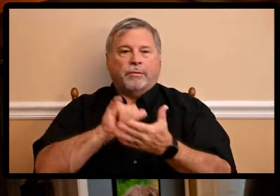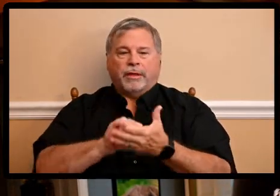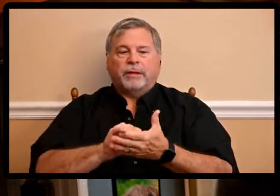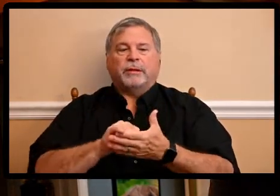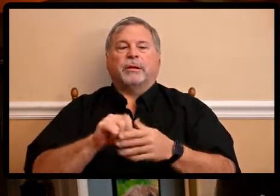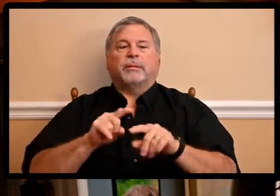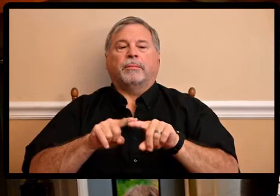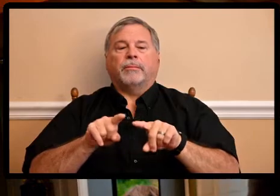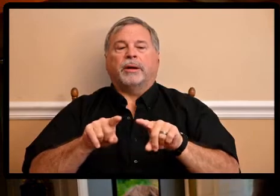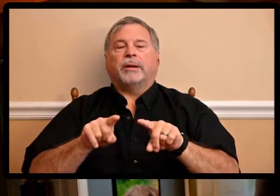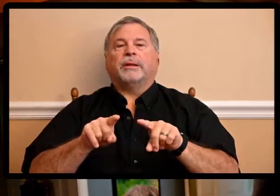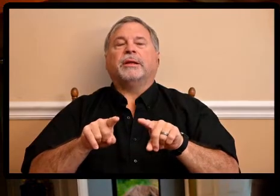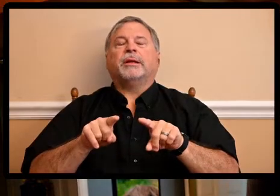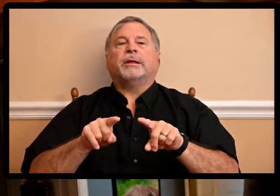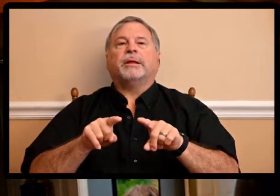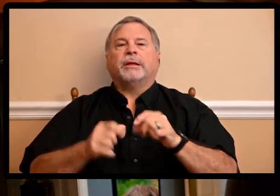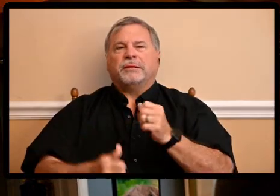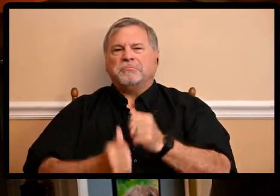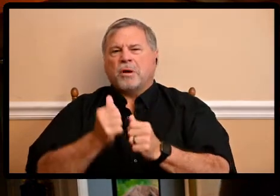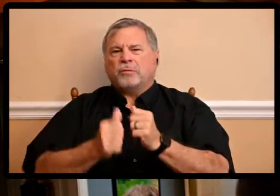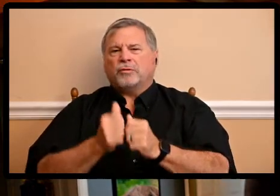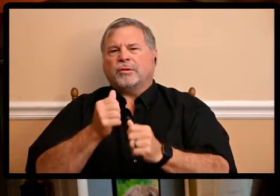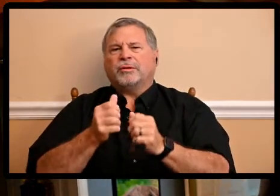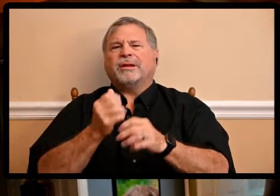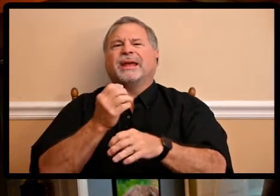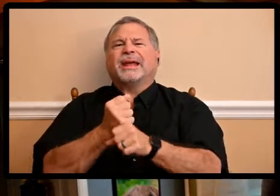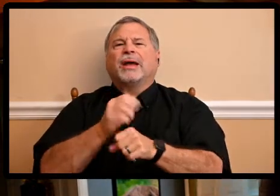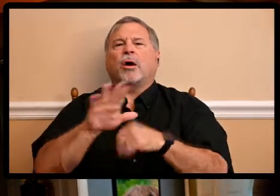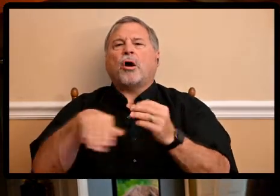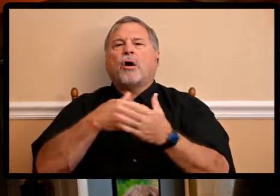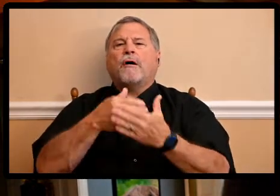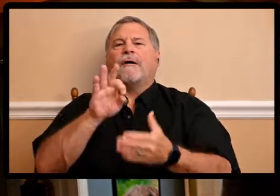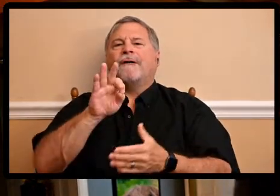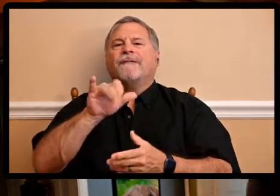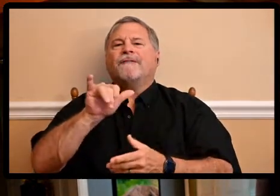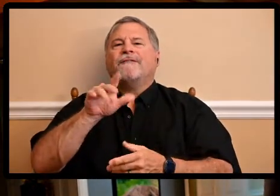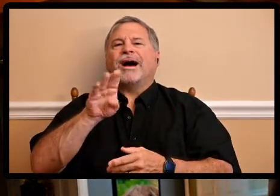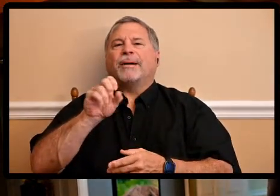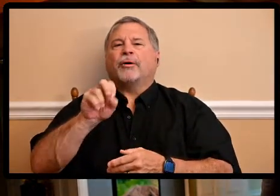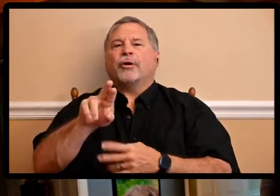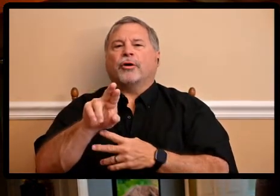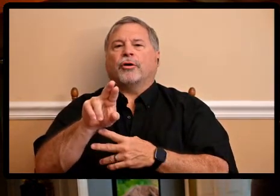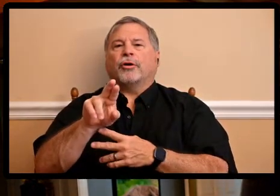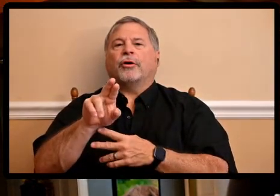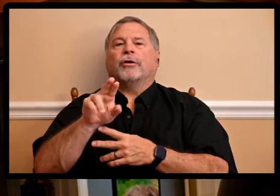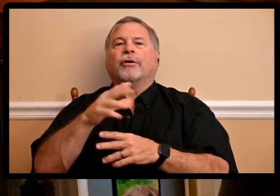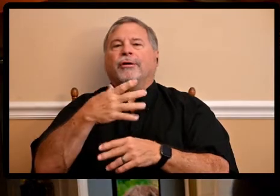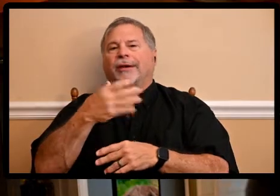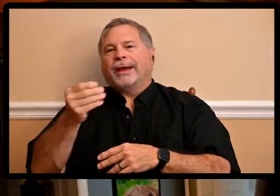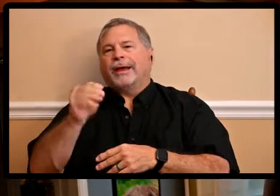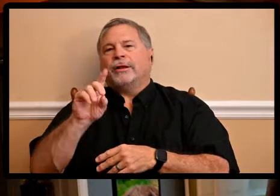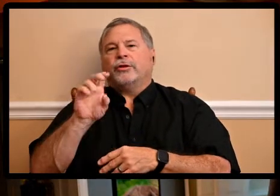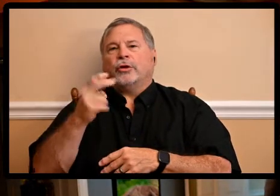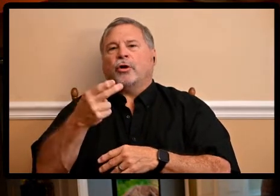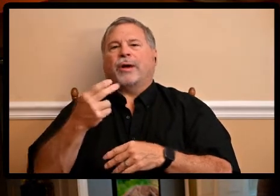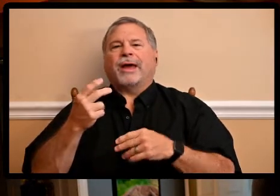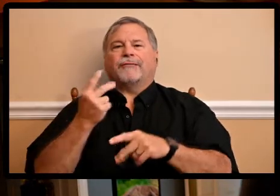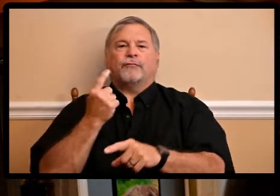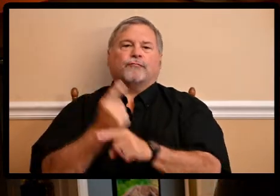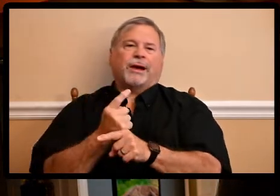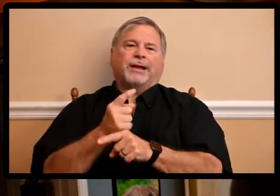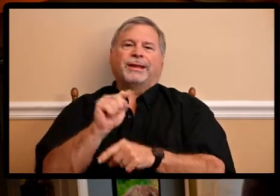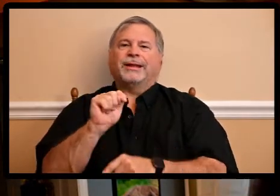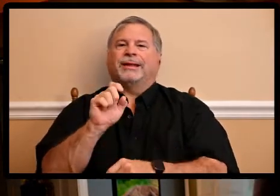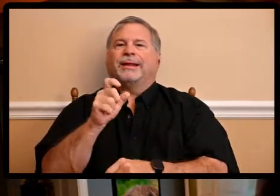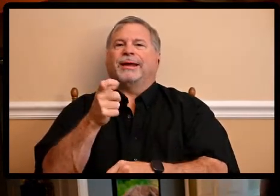it's mainly to get all the fibers and the dough to have the right texture. Now, when you're doing